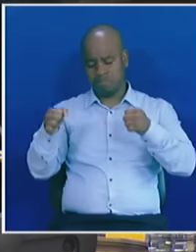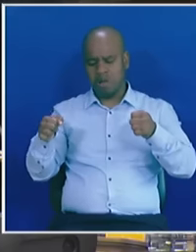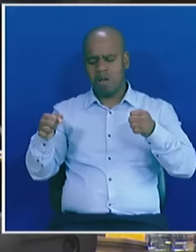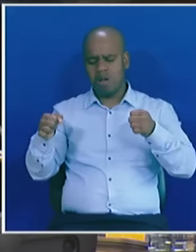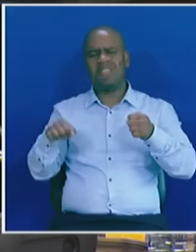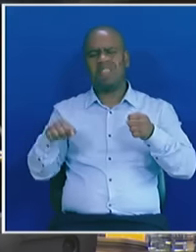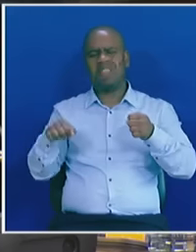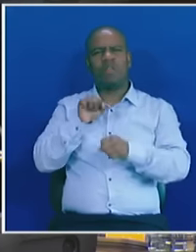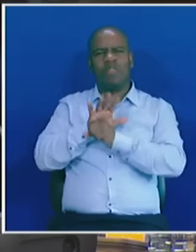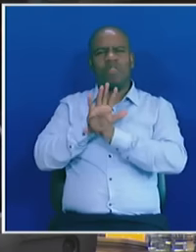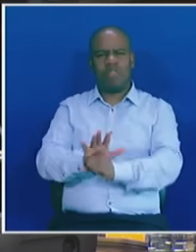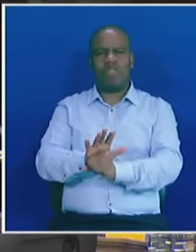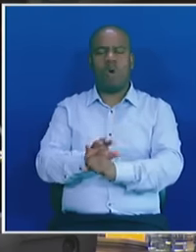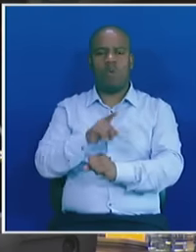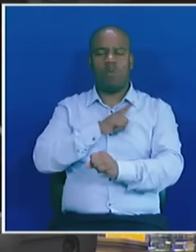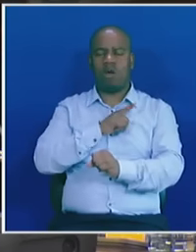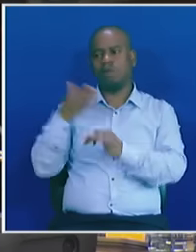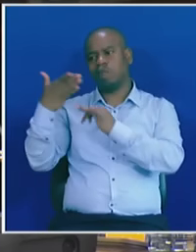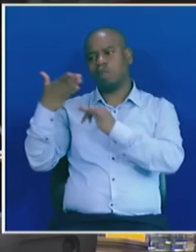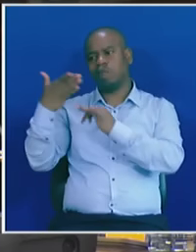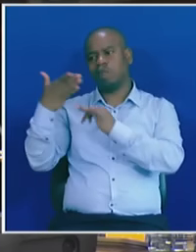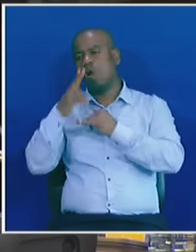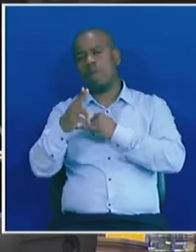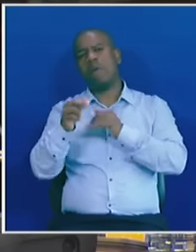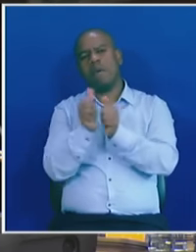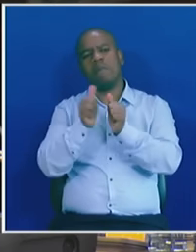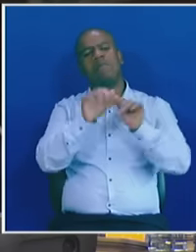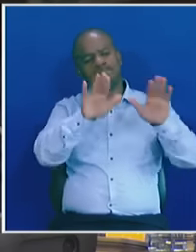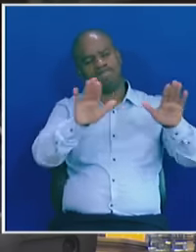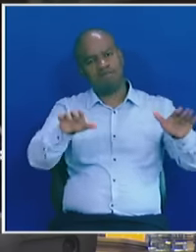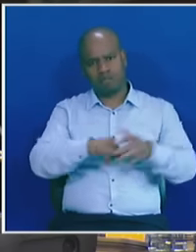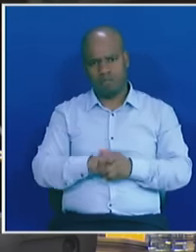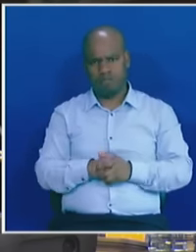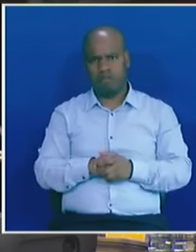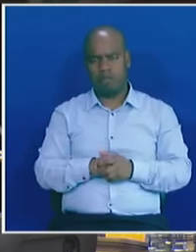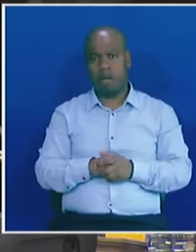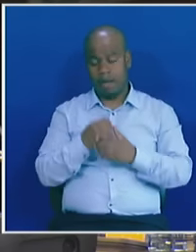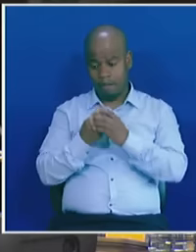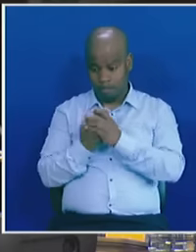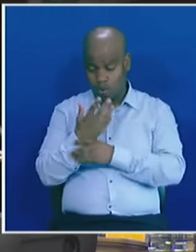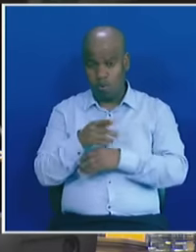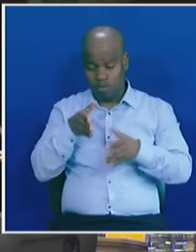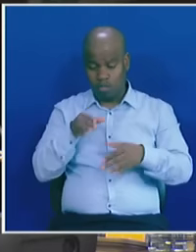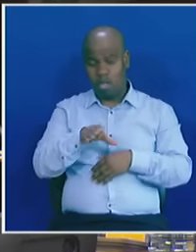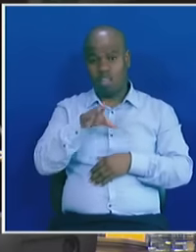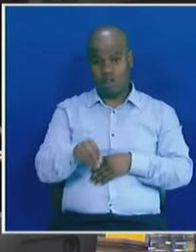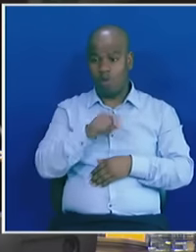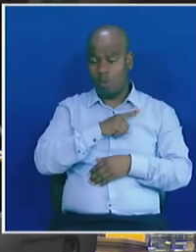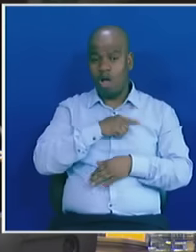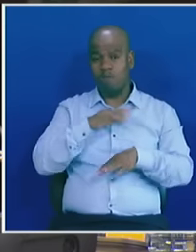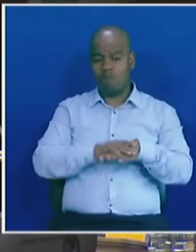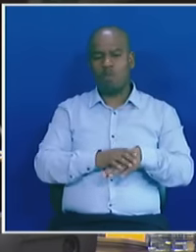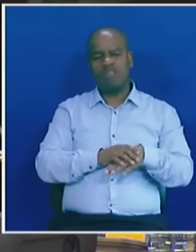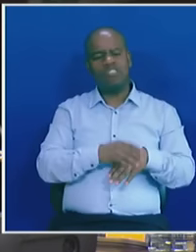pressure due to the closing down Honorable of various members. mines through the country as a result of dumping of cheap